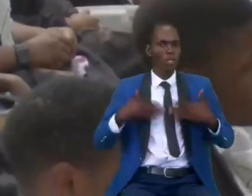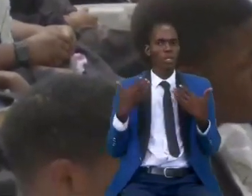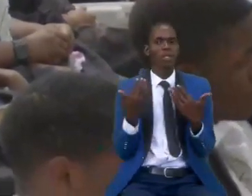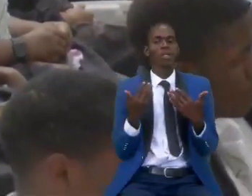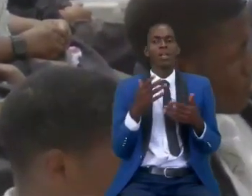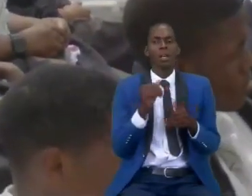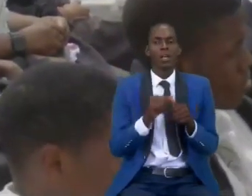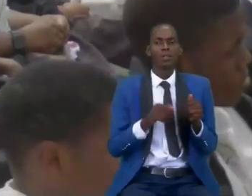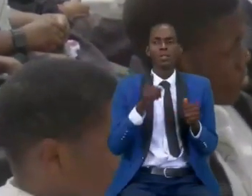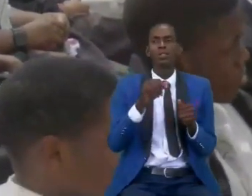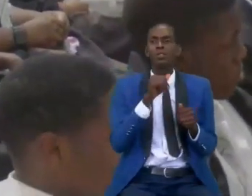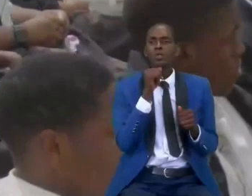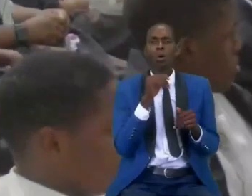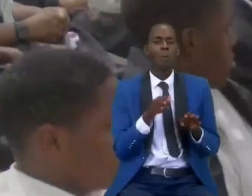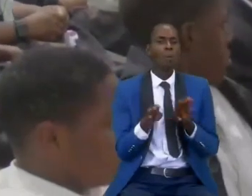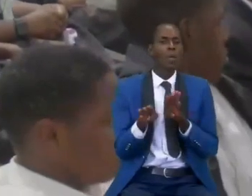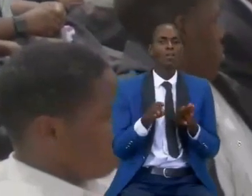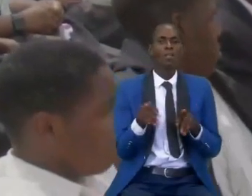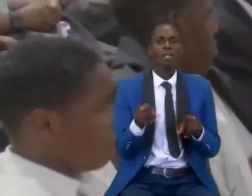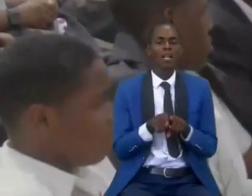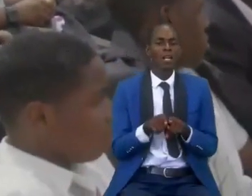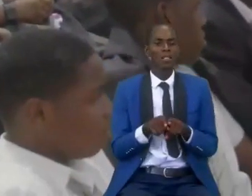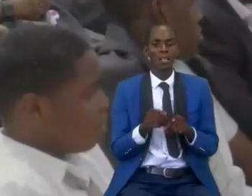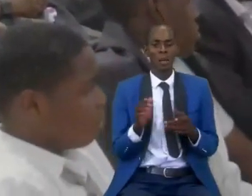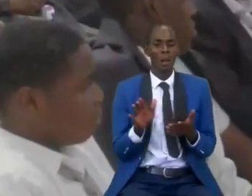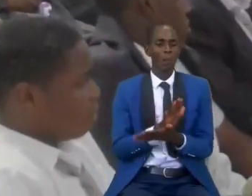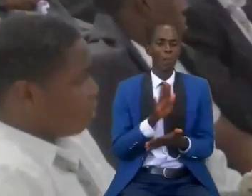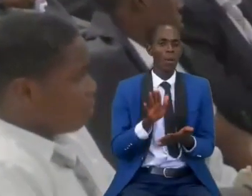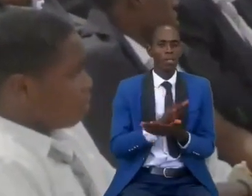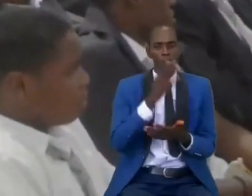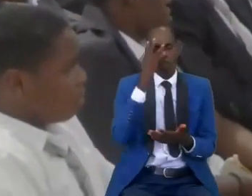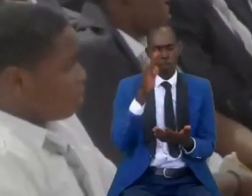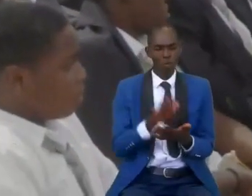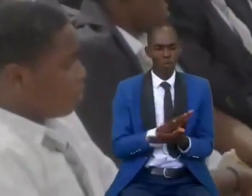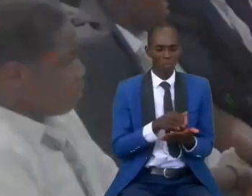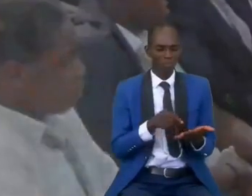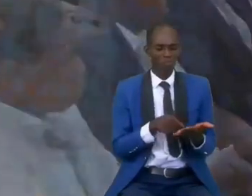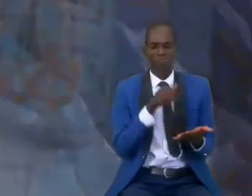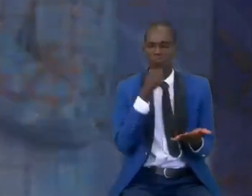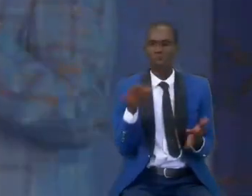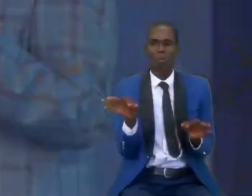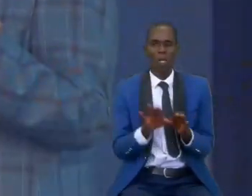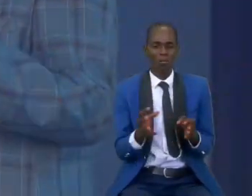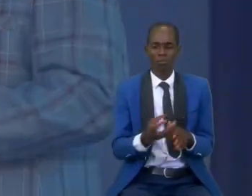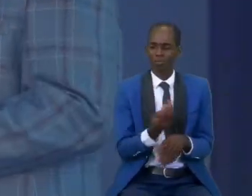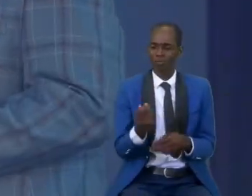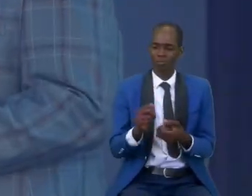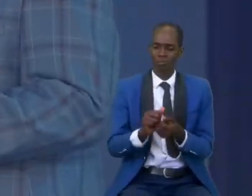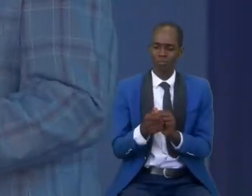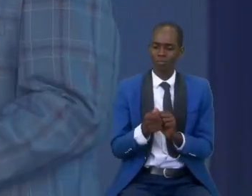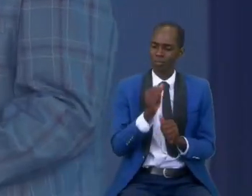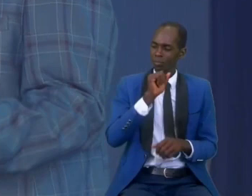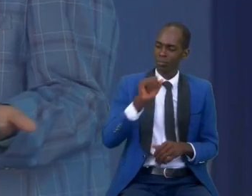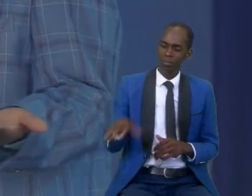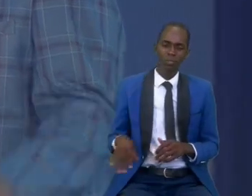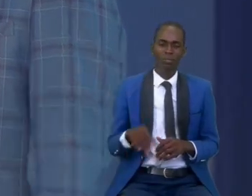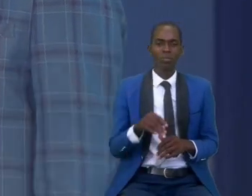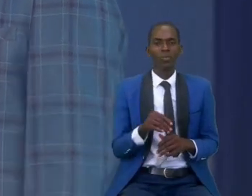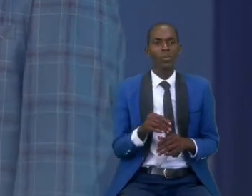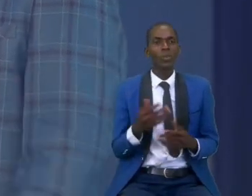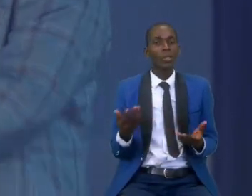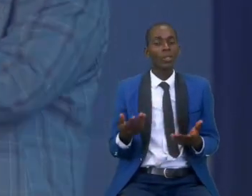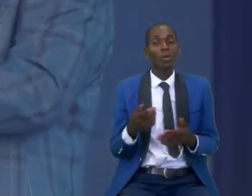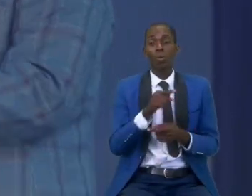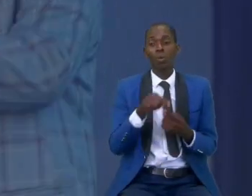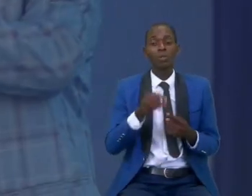that. That one is not useful. That one is not needful. When he was there, what was he doing? And when she was there, what